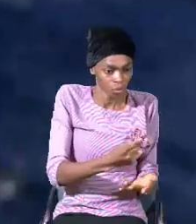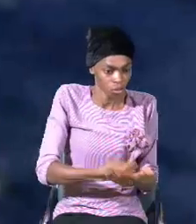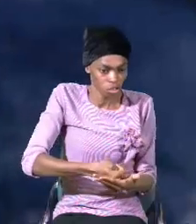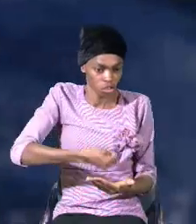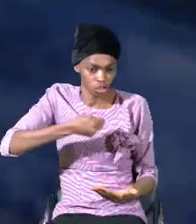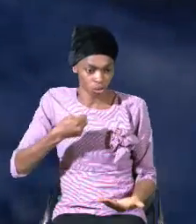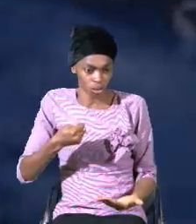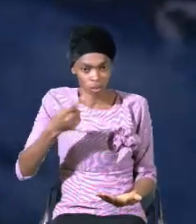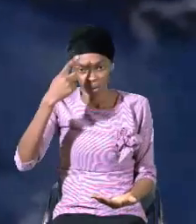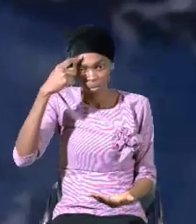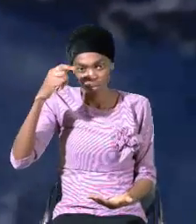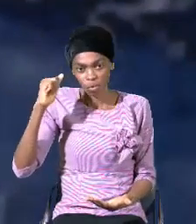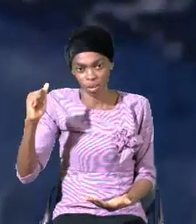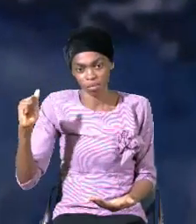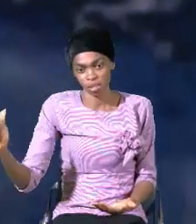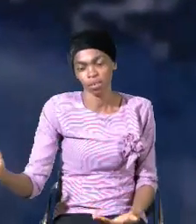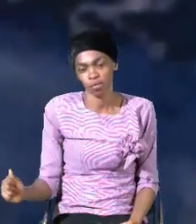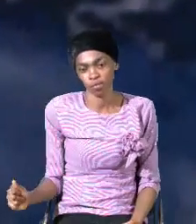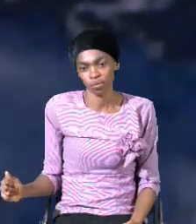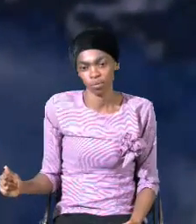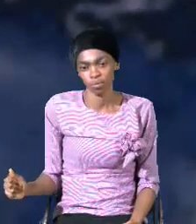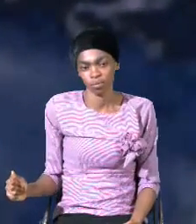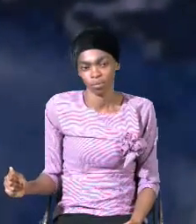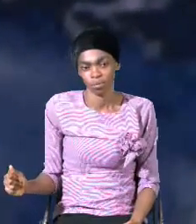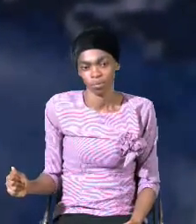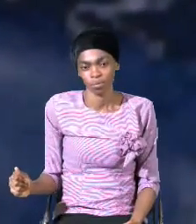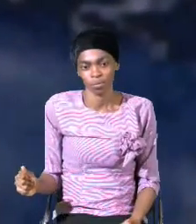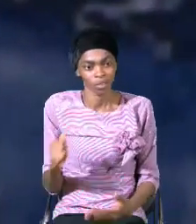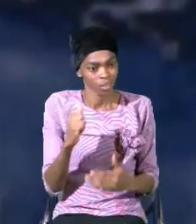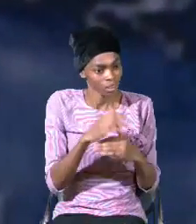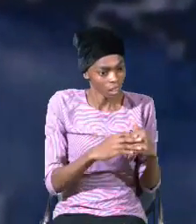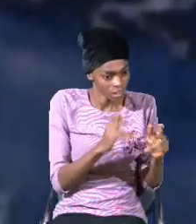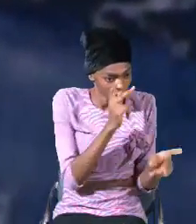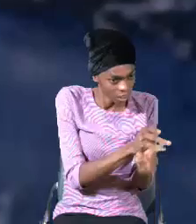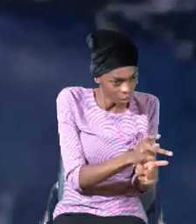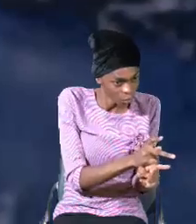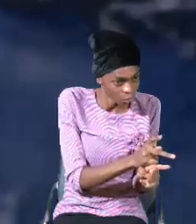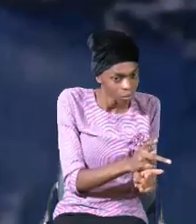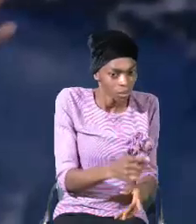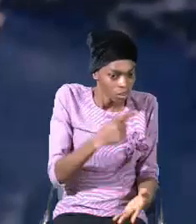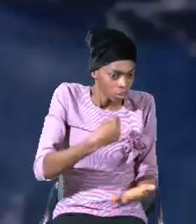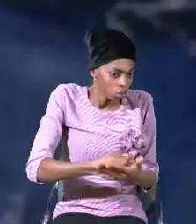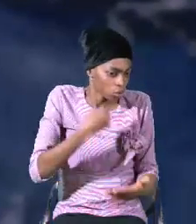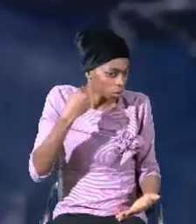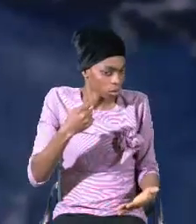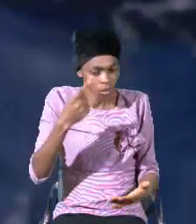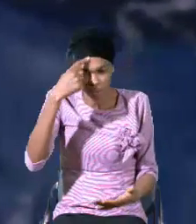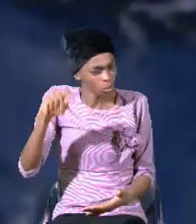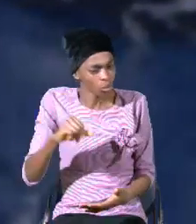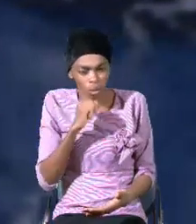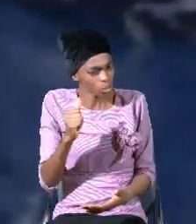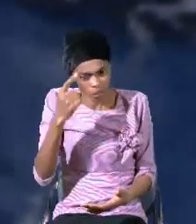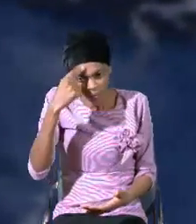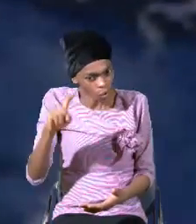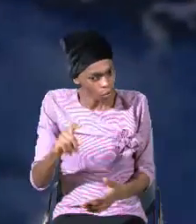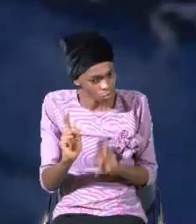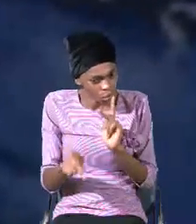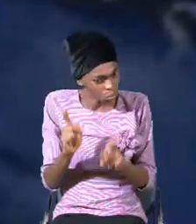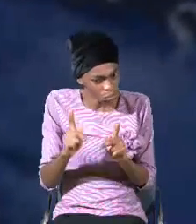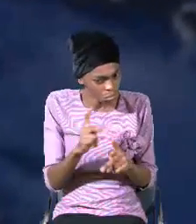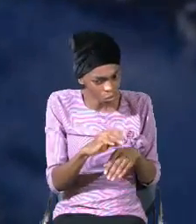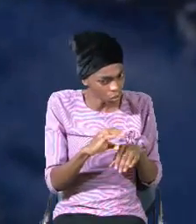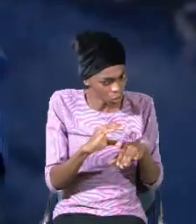for himself, layeth up treasure, not for the community, not for the